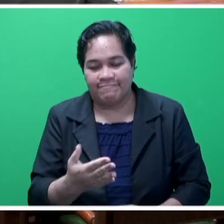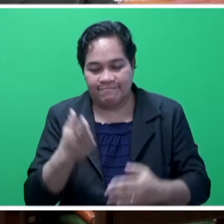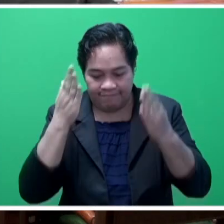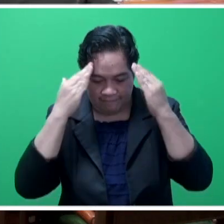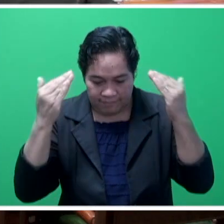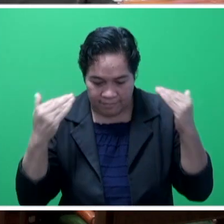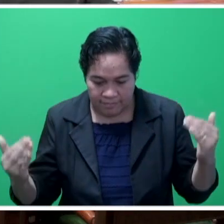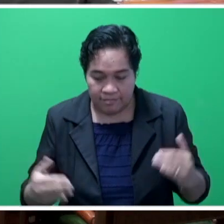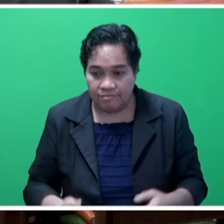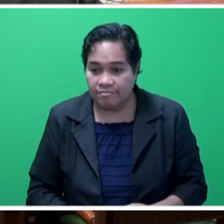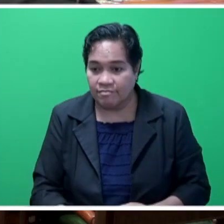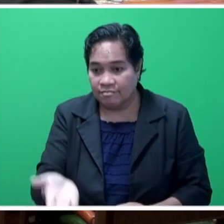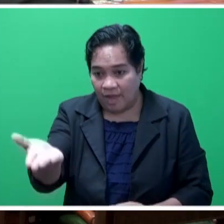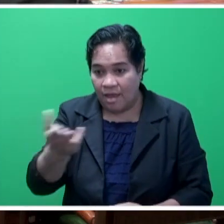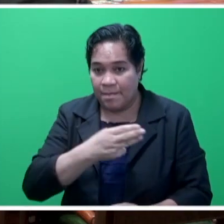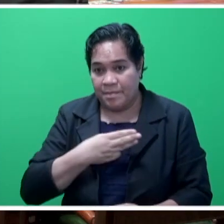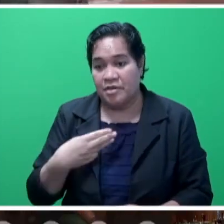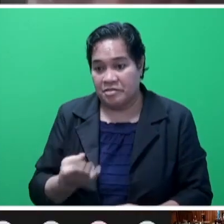Honourable Minister, you have the floor.